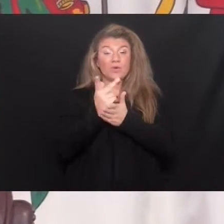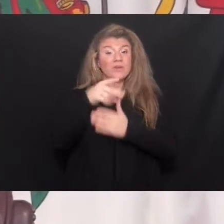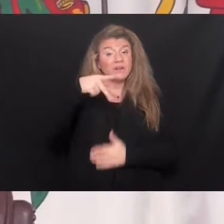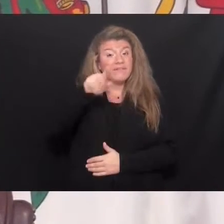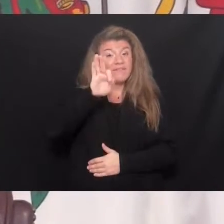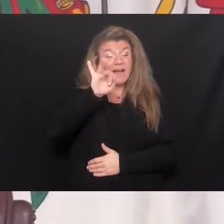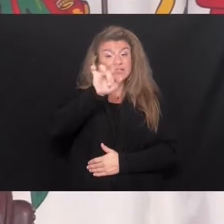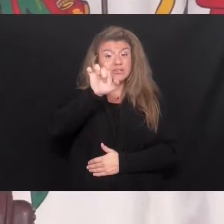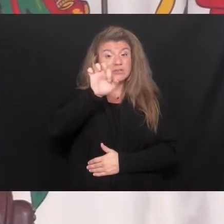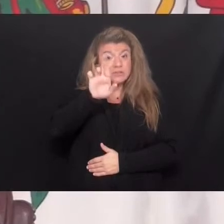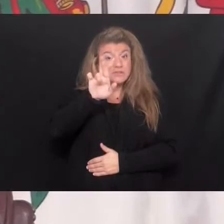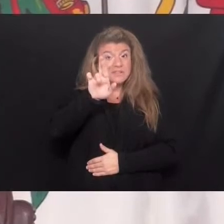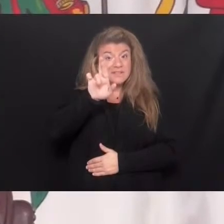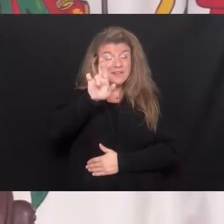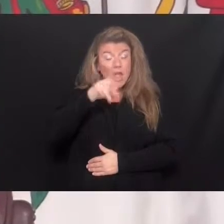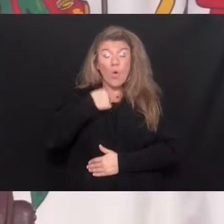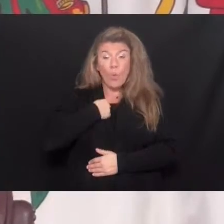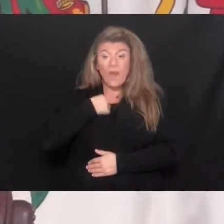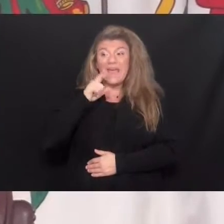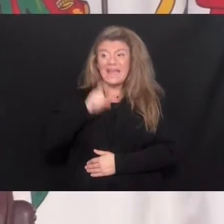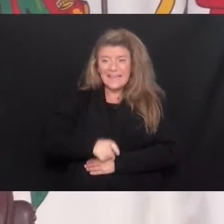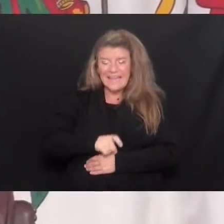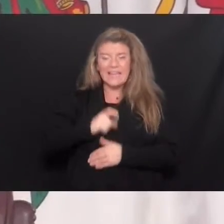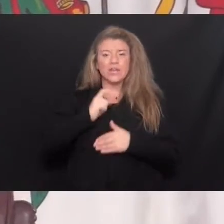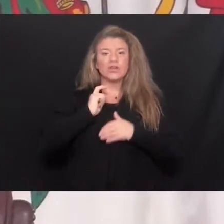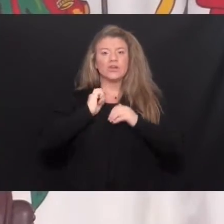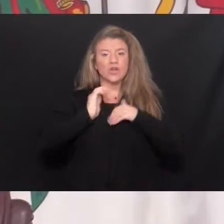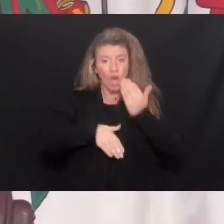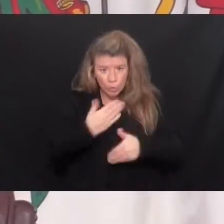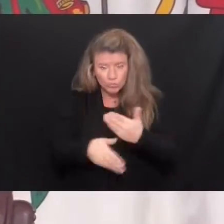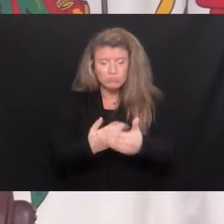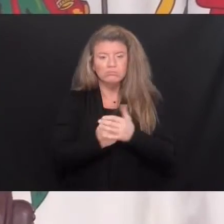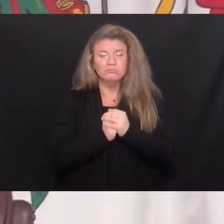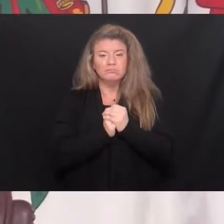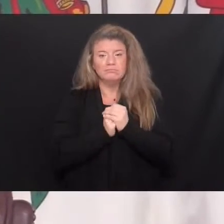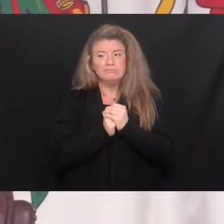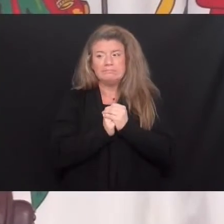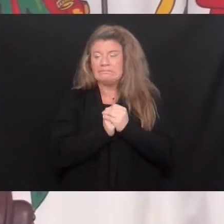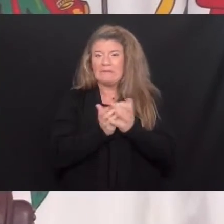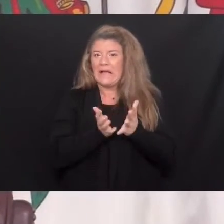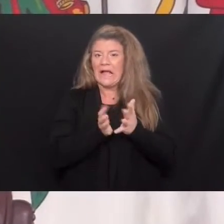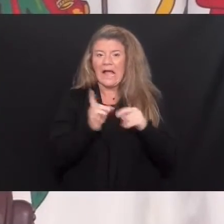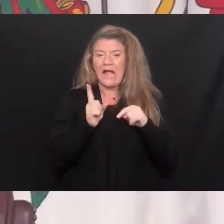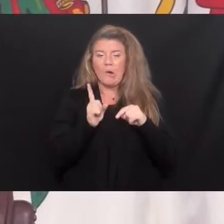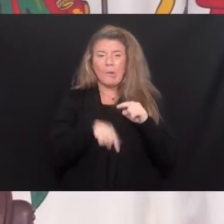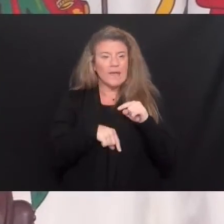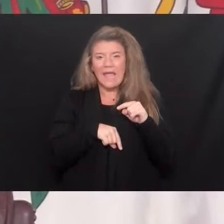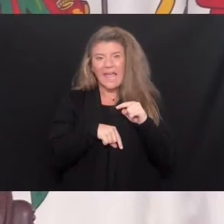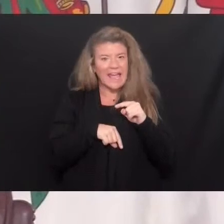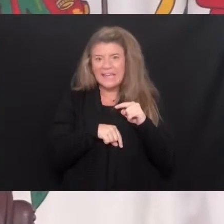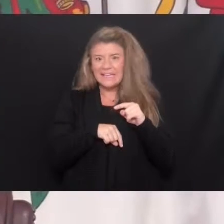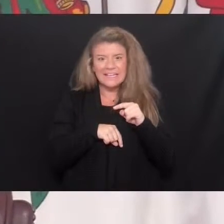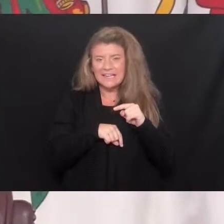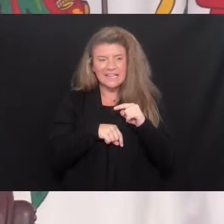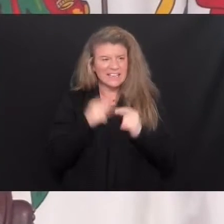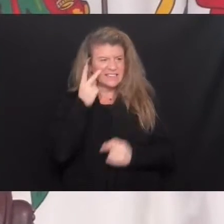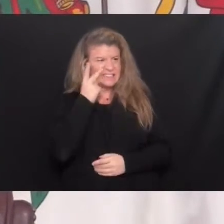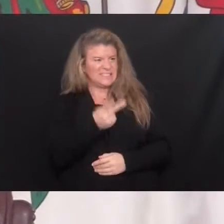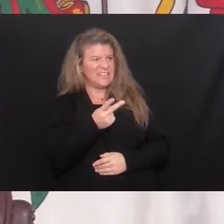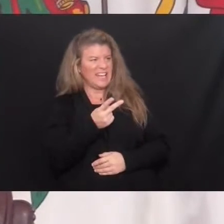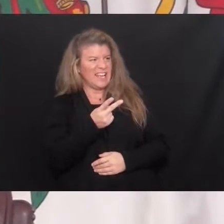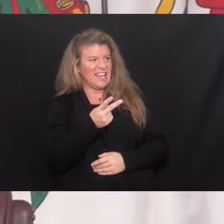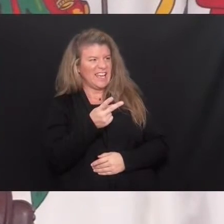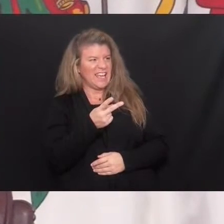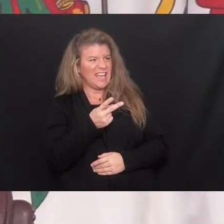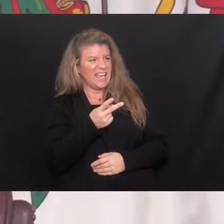Pfizer. We need to move. And we can't get past the legalities of Washington to